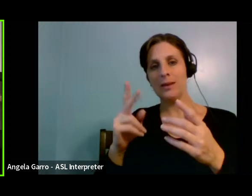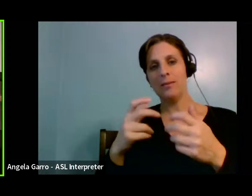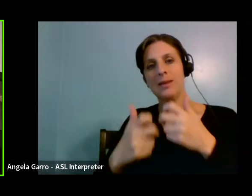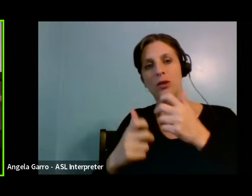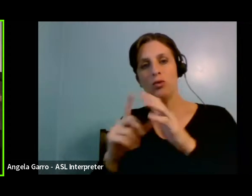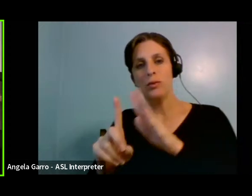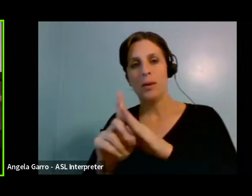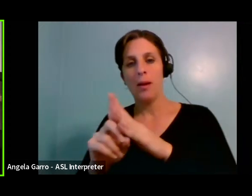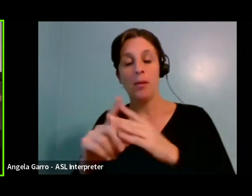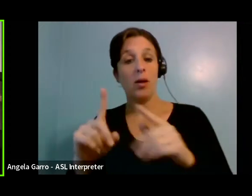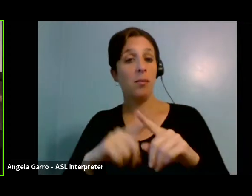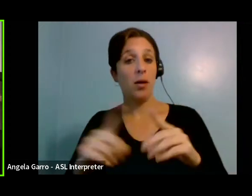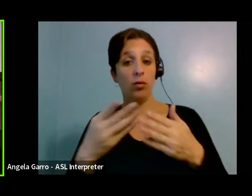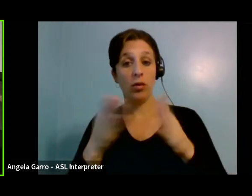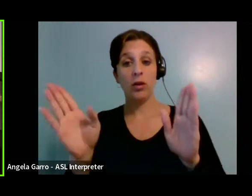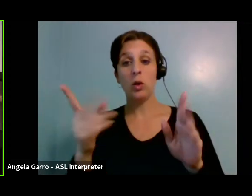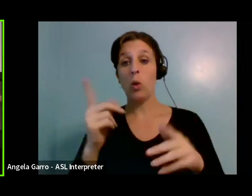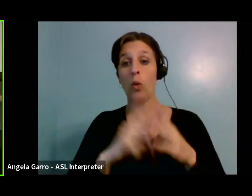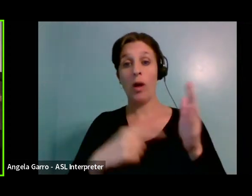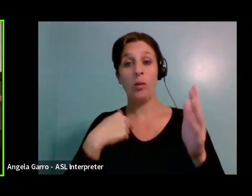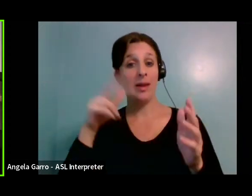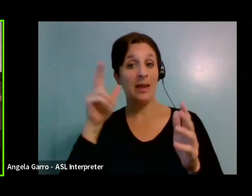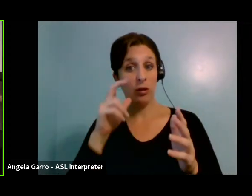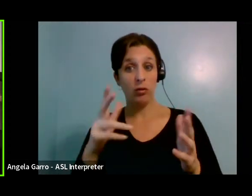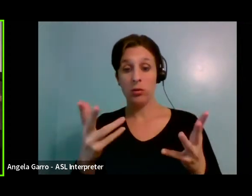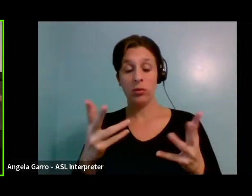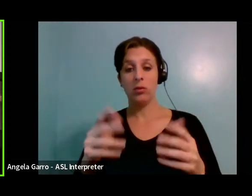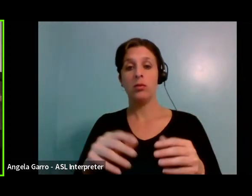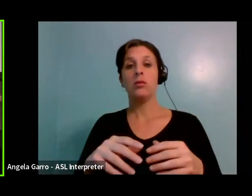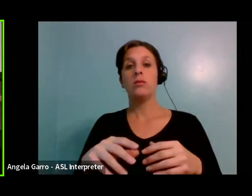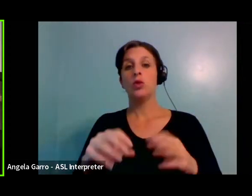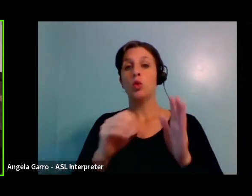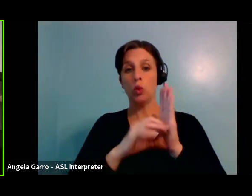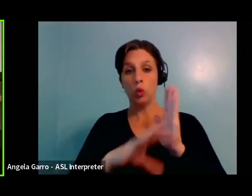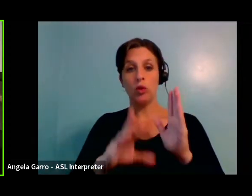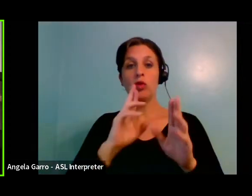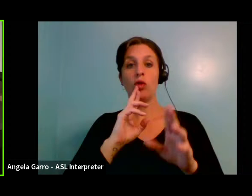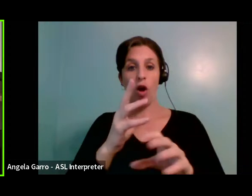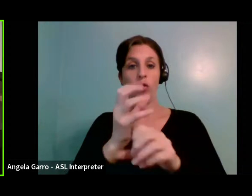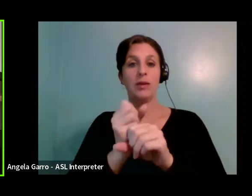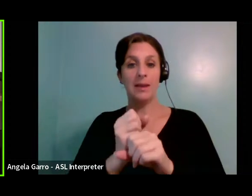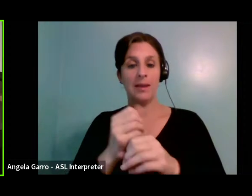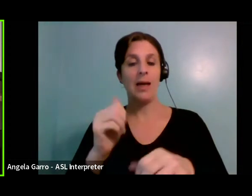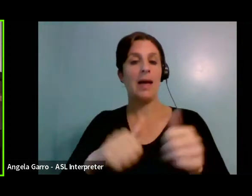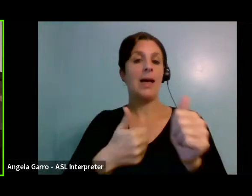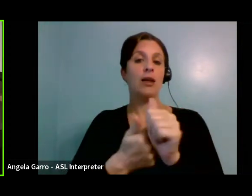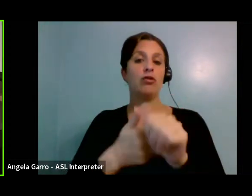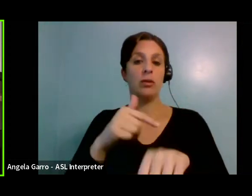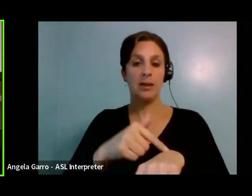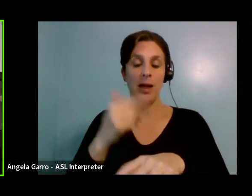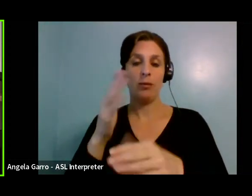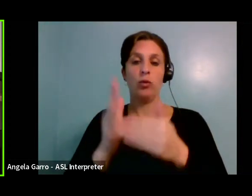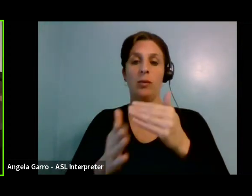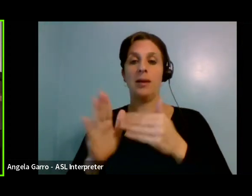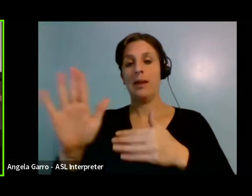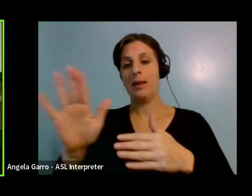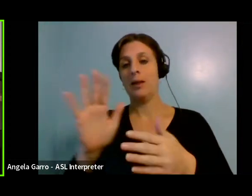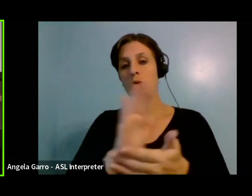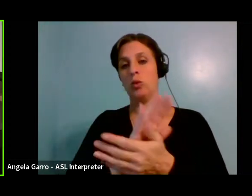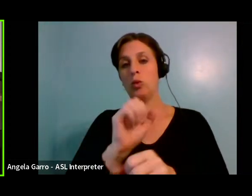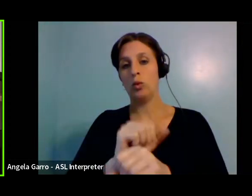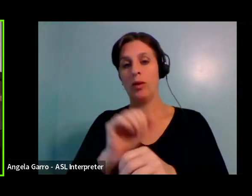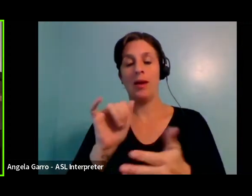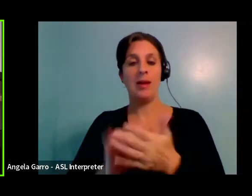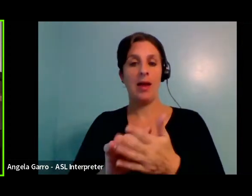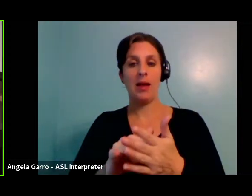across the board, what we are hearing are that by and large, students are receiving extra time to complete their schoolwork, which was, the heart